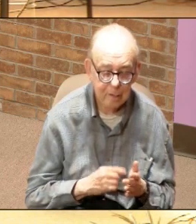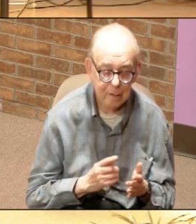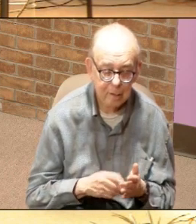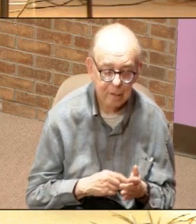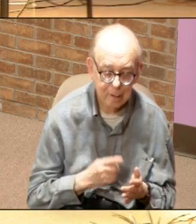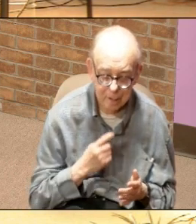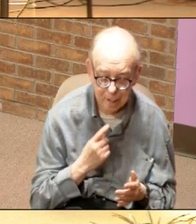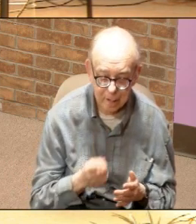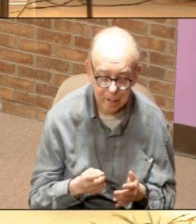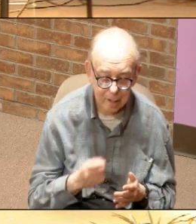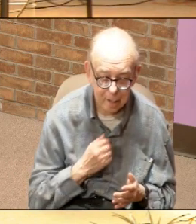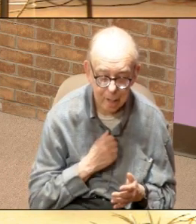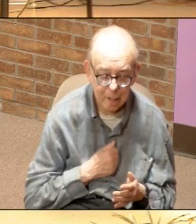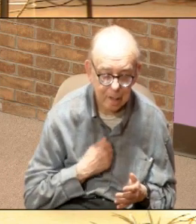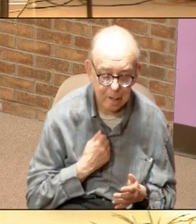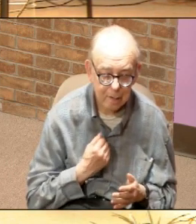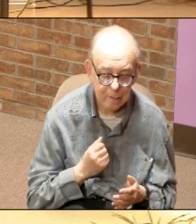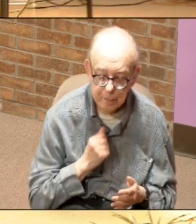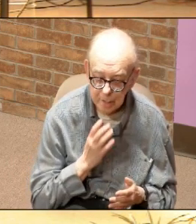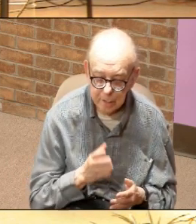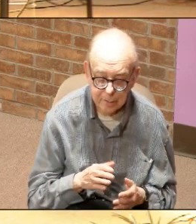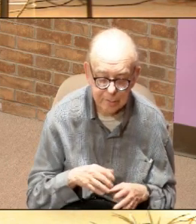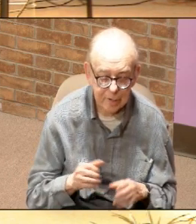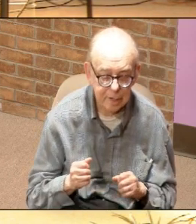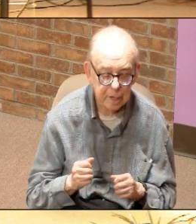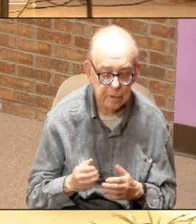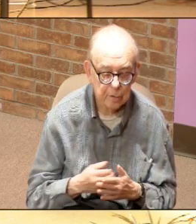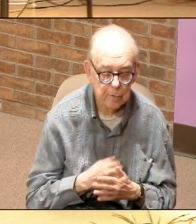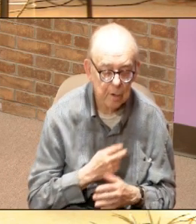Sometimes they'll tell you, sorry, but we're not taking new patients.